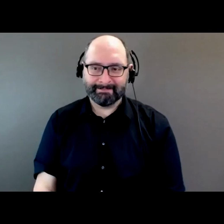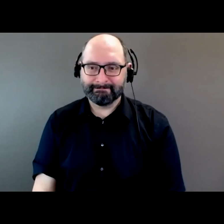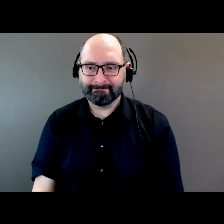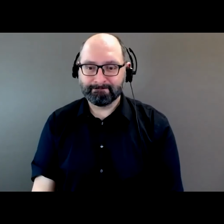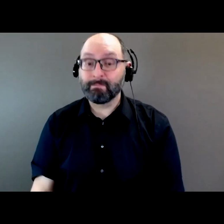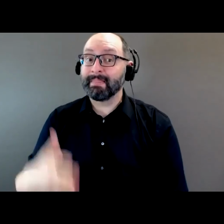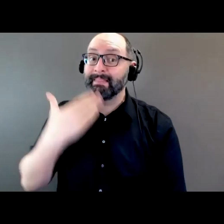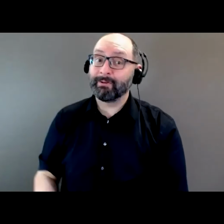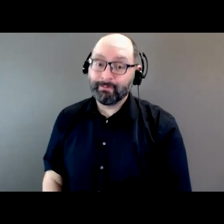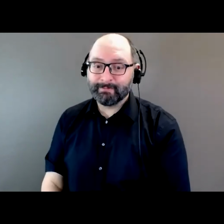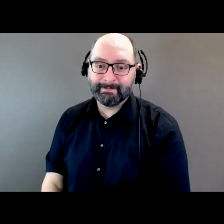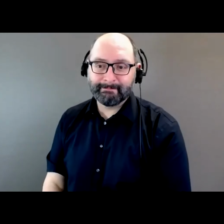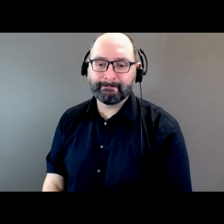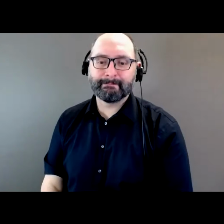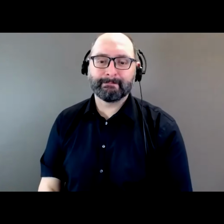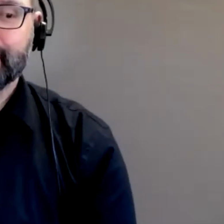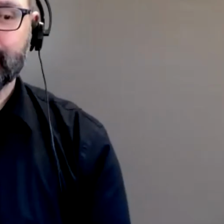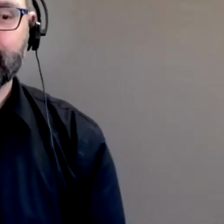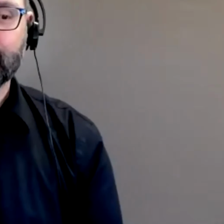Thank you.